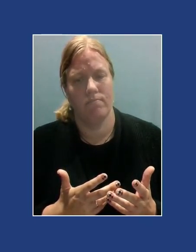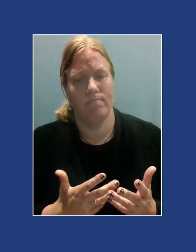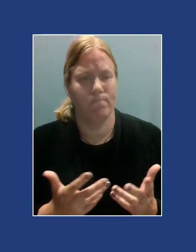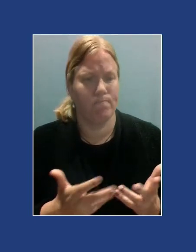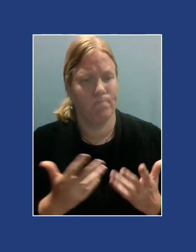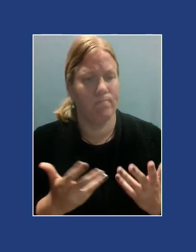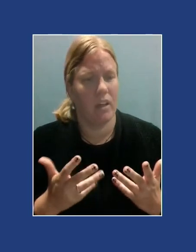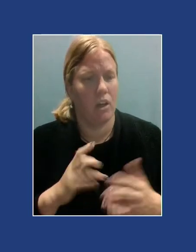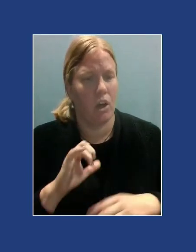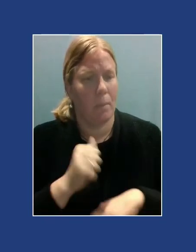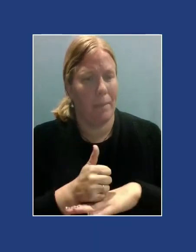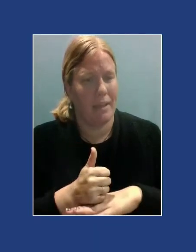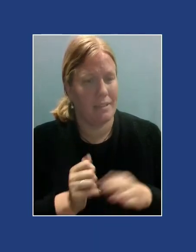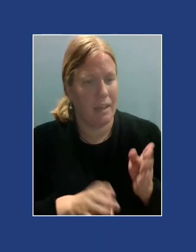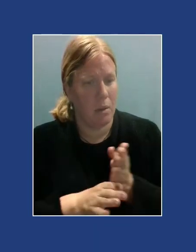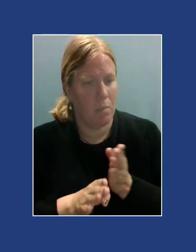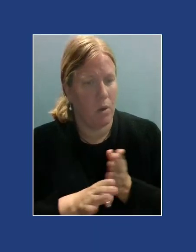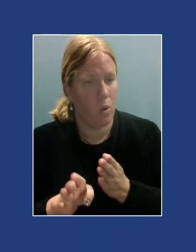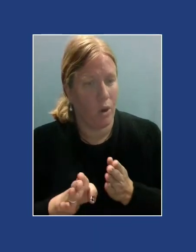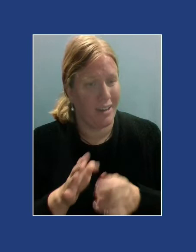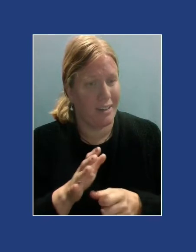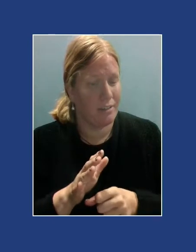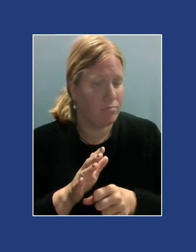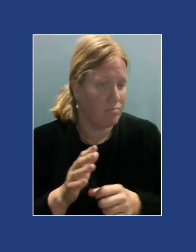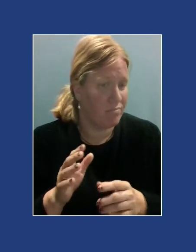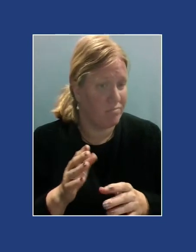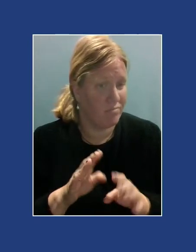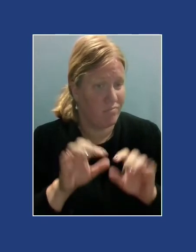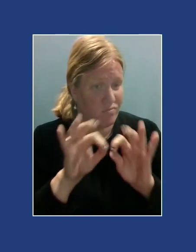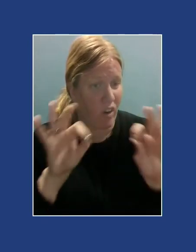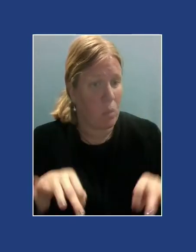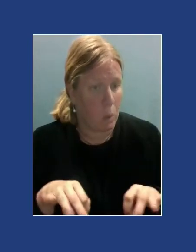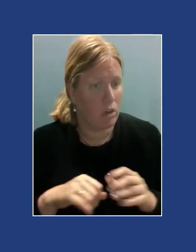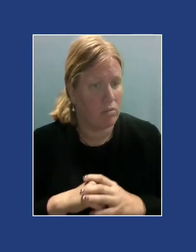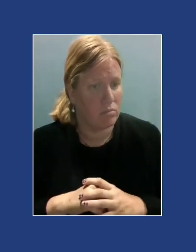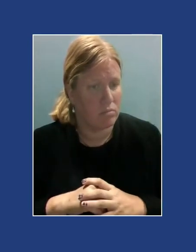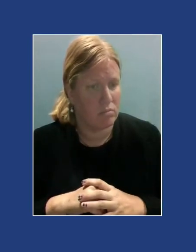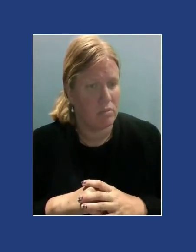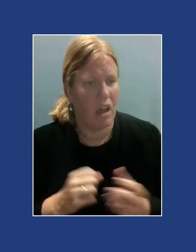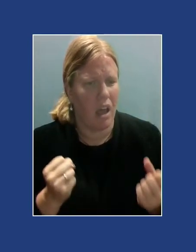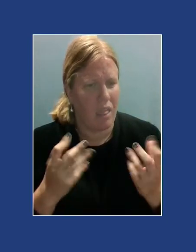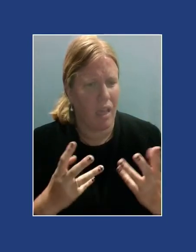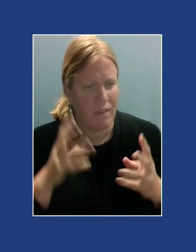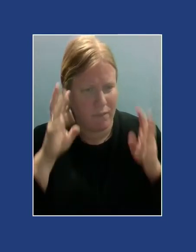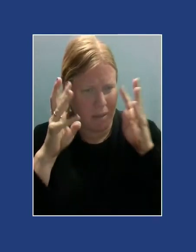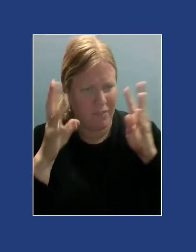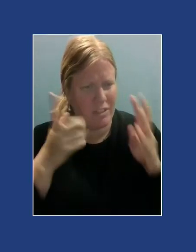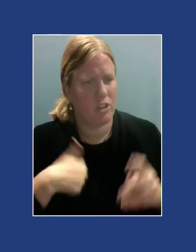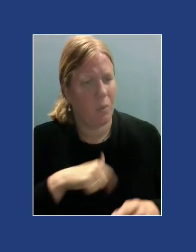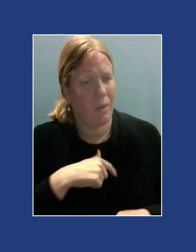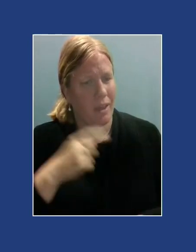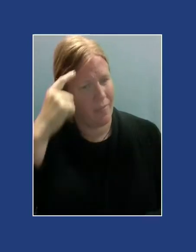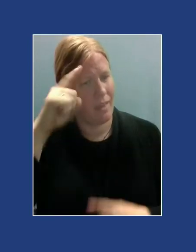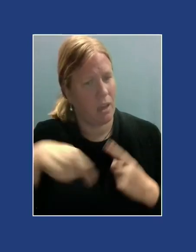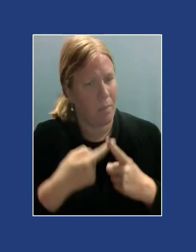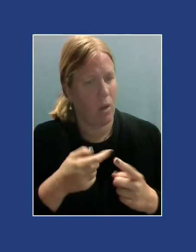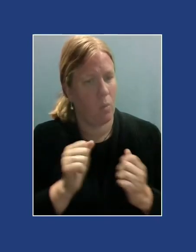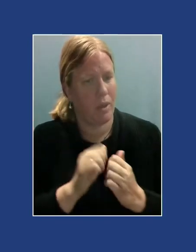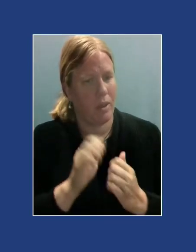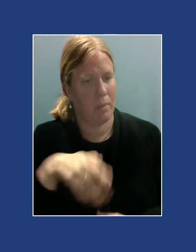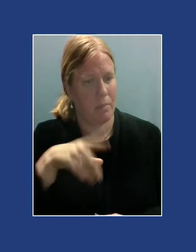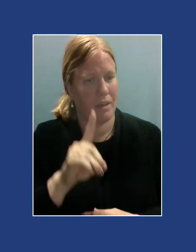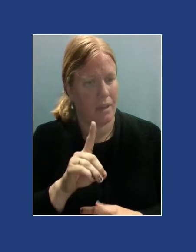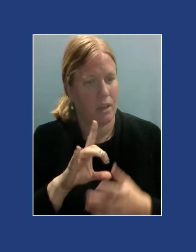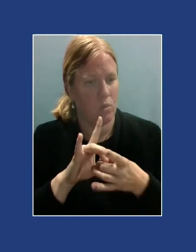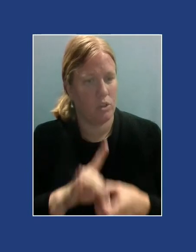are based on a minority stress framework and get at a lot of the manifestations that we often think about in BPD as well,